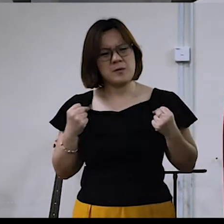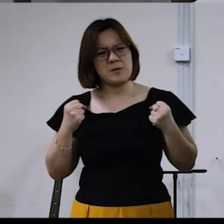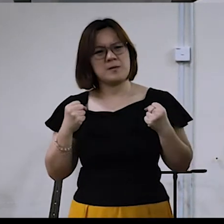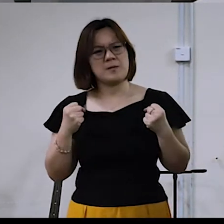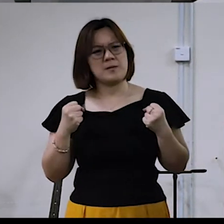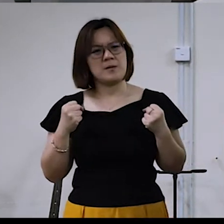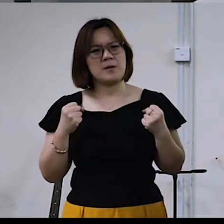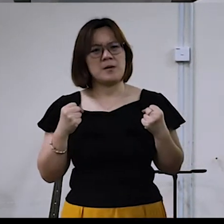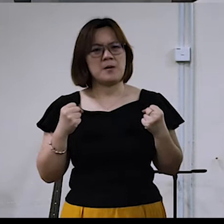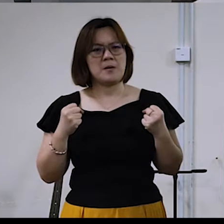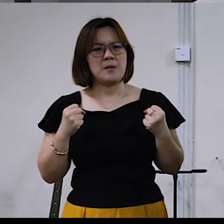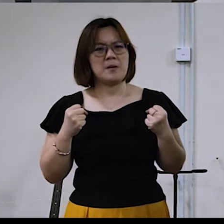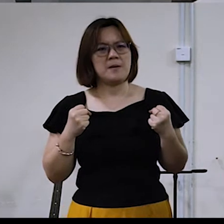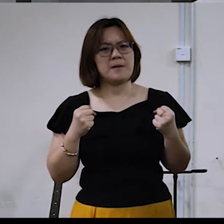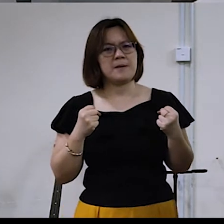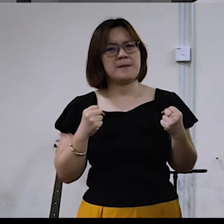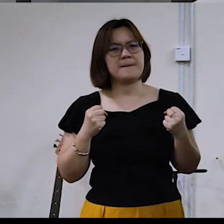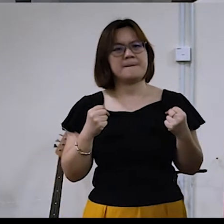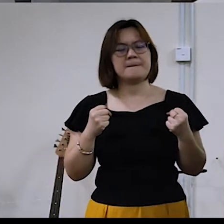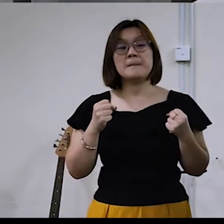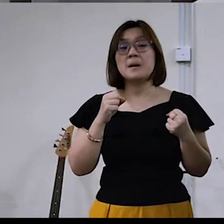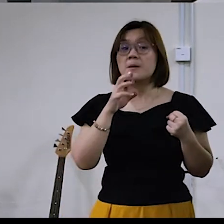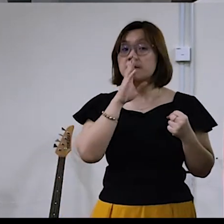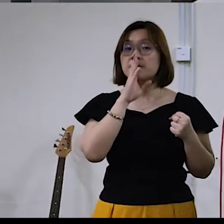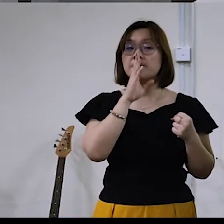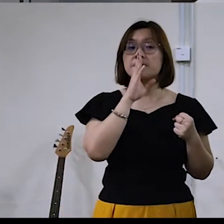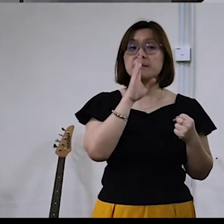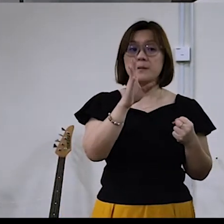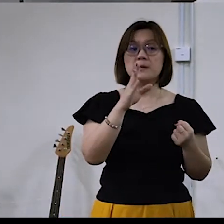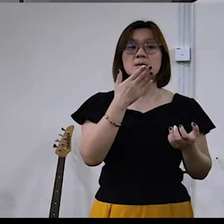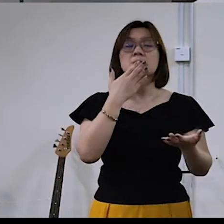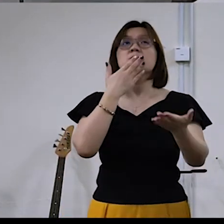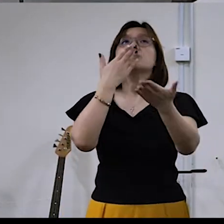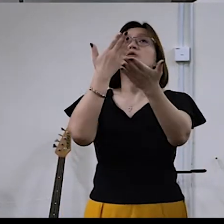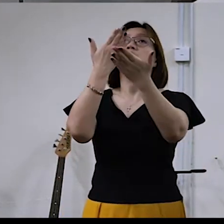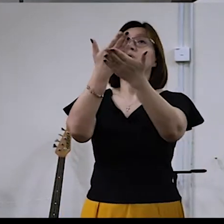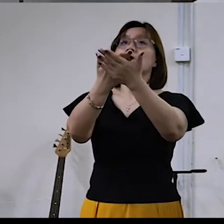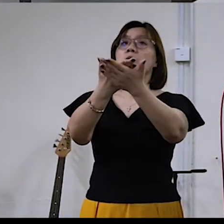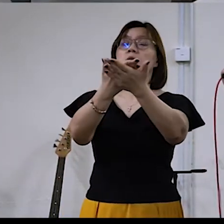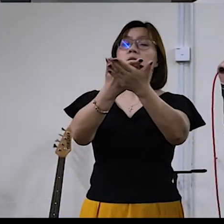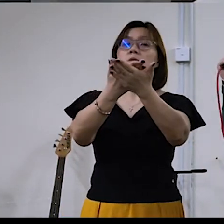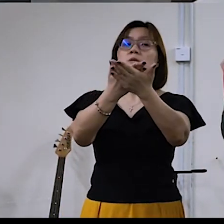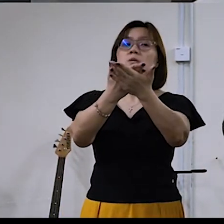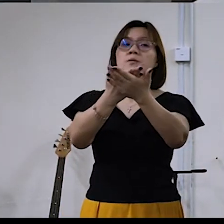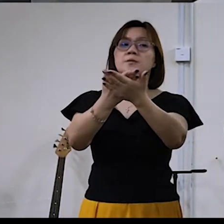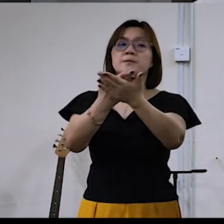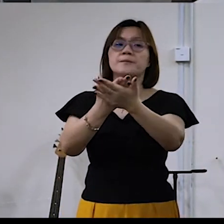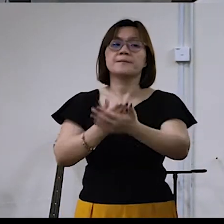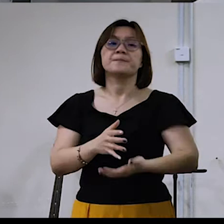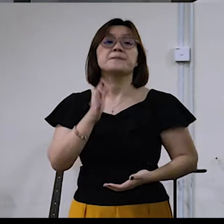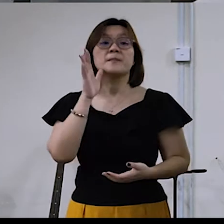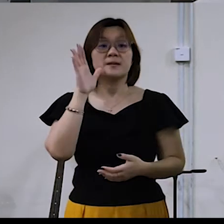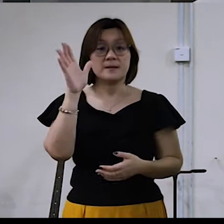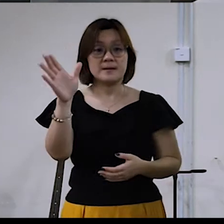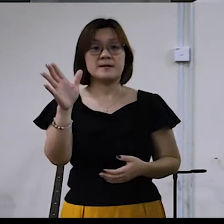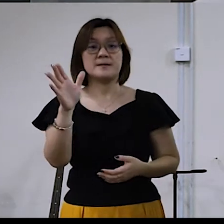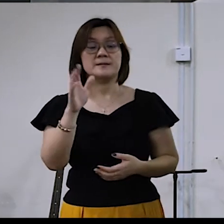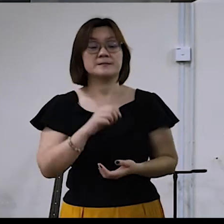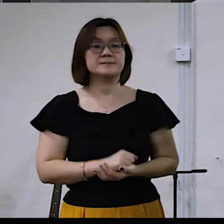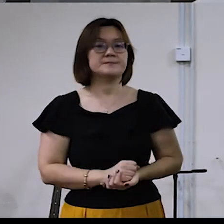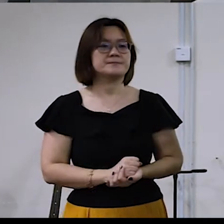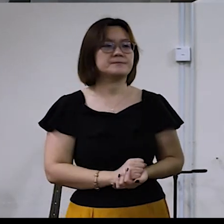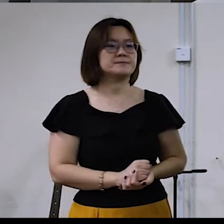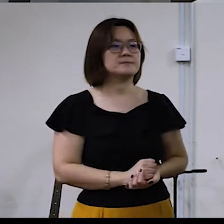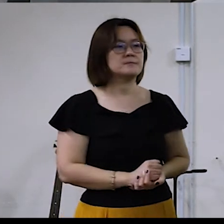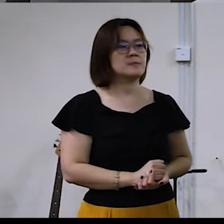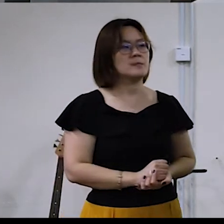cannot. In Jesus' name, please help me. He is your helper. Wow. I mean, I knew